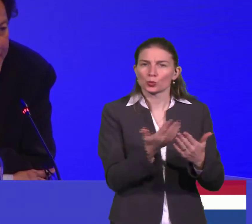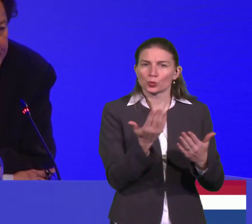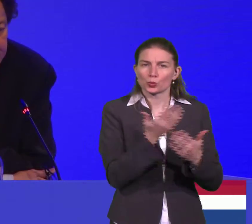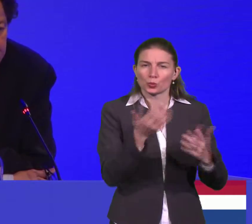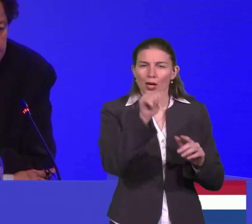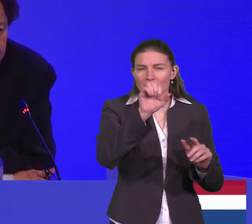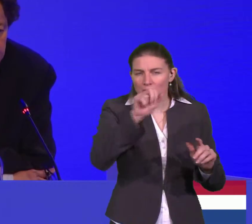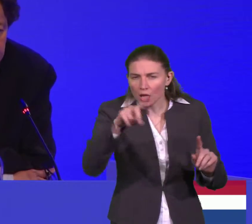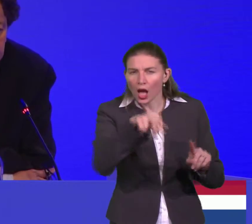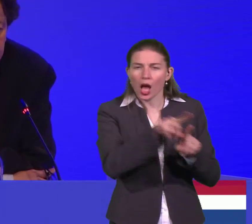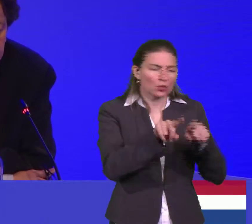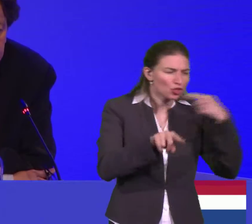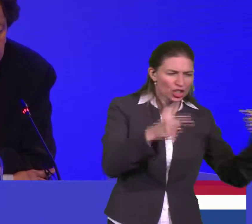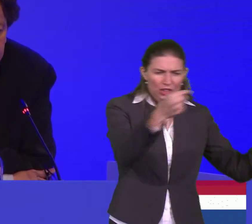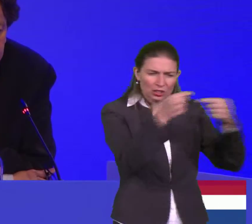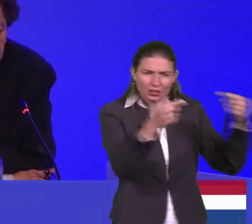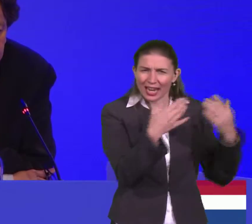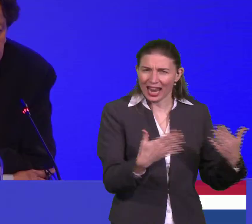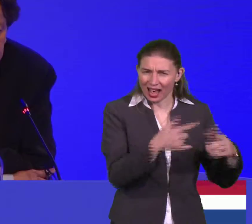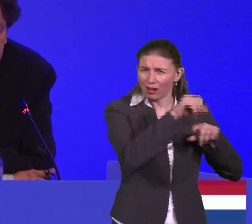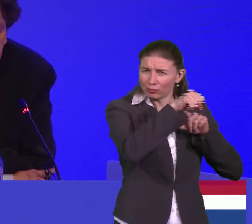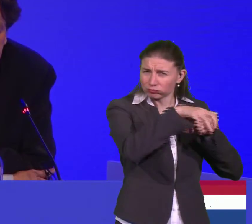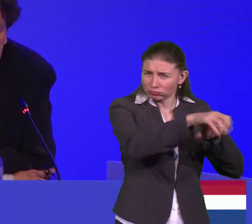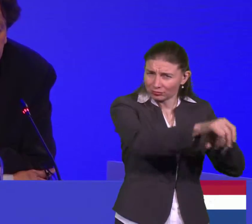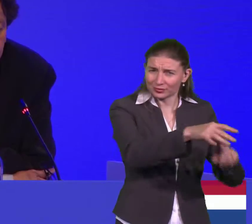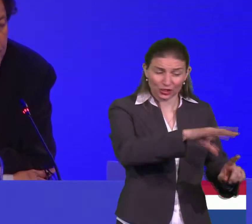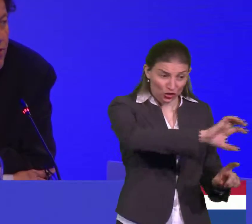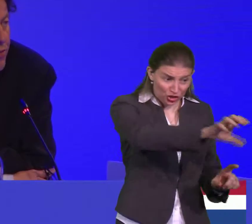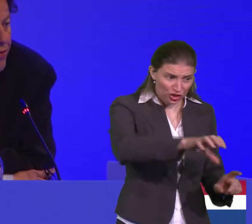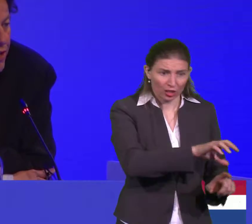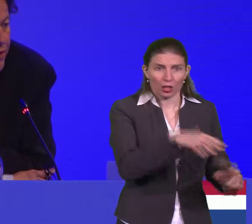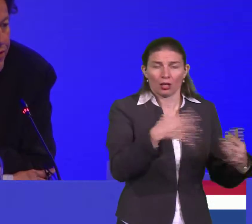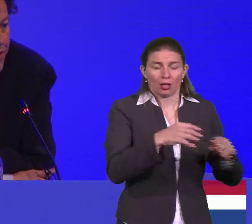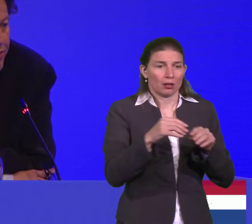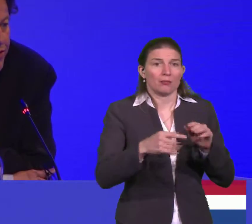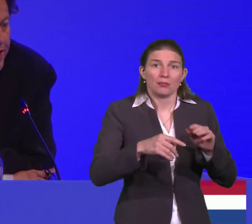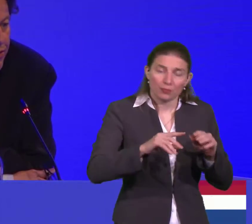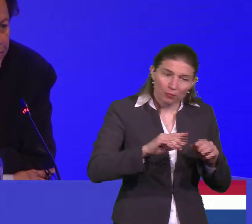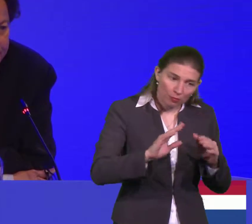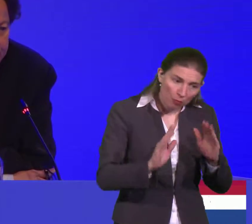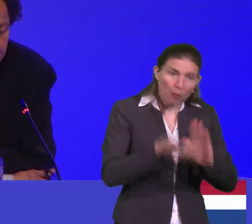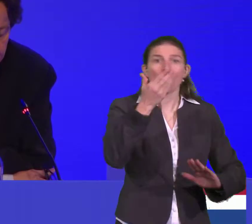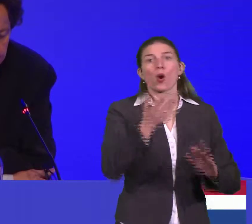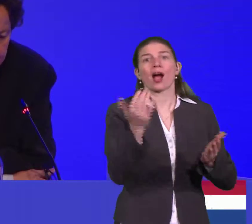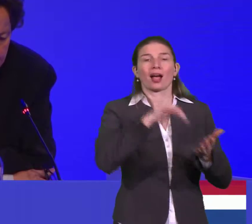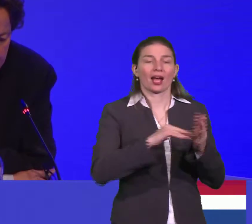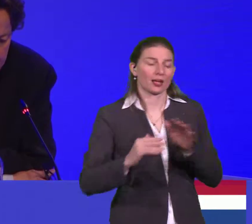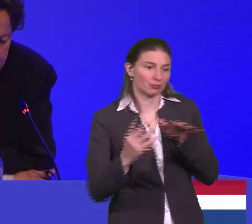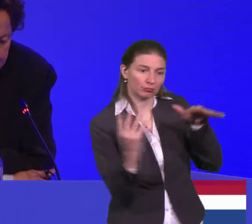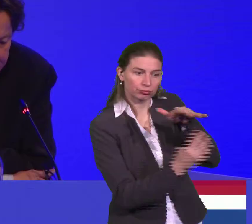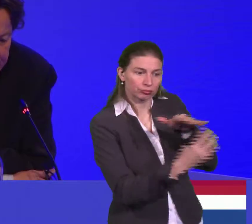of Assad and of the Russians in regions that lead to an enormous flow of new refugees towards the